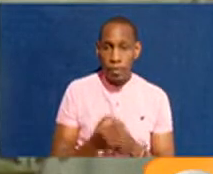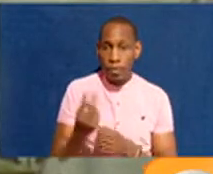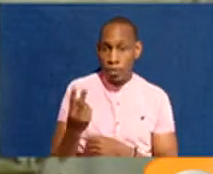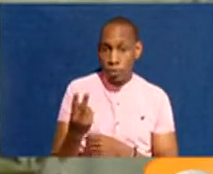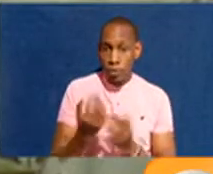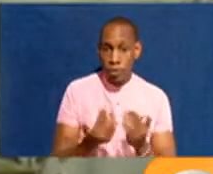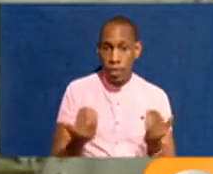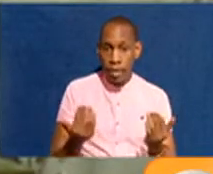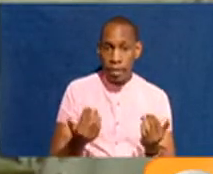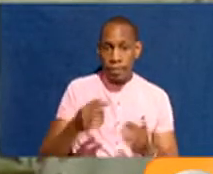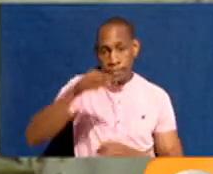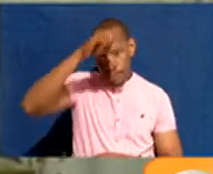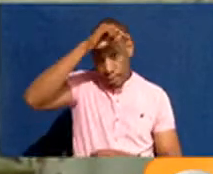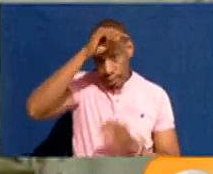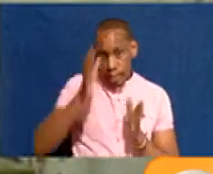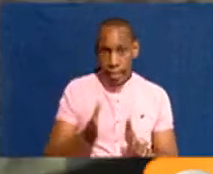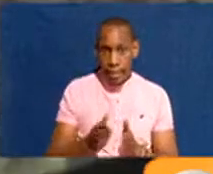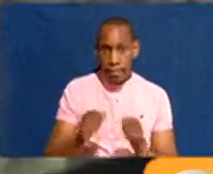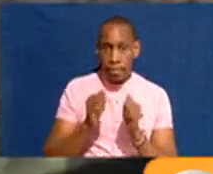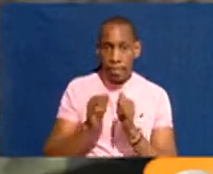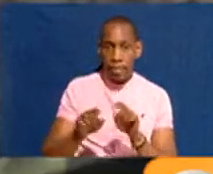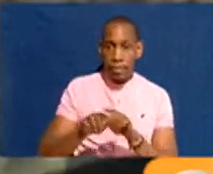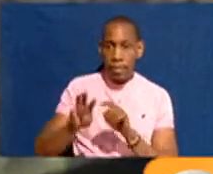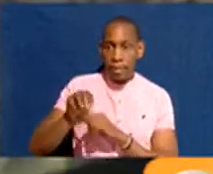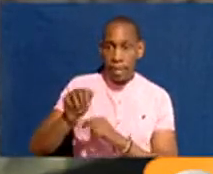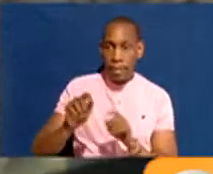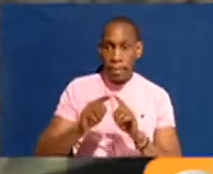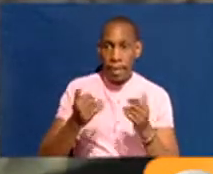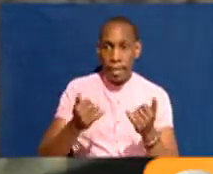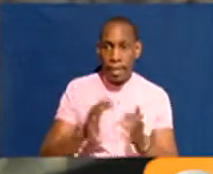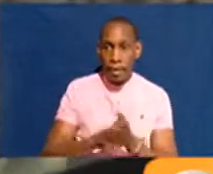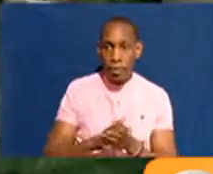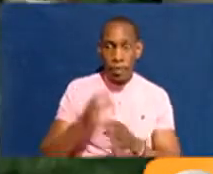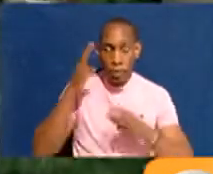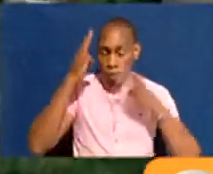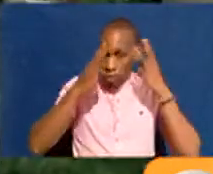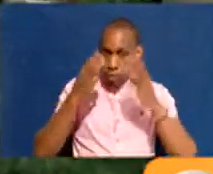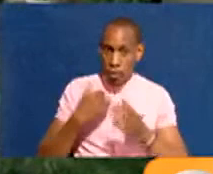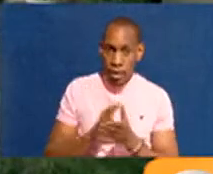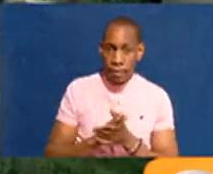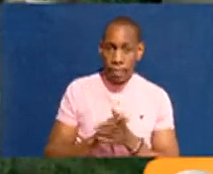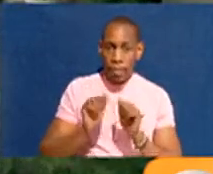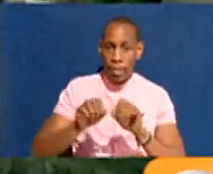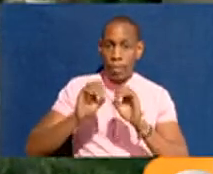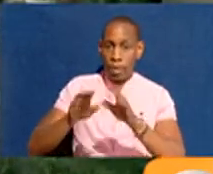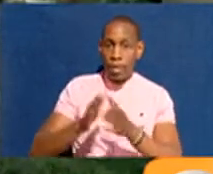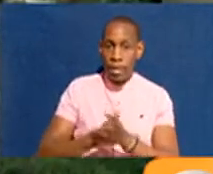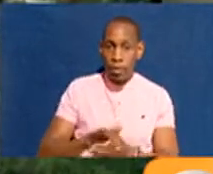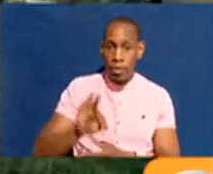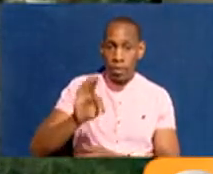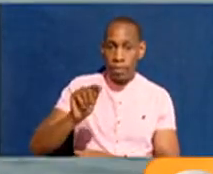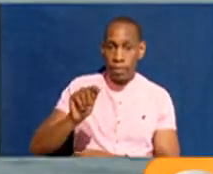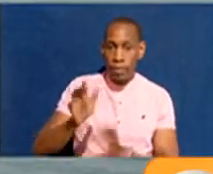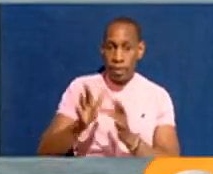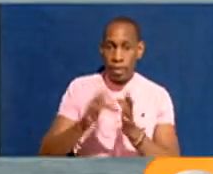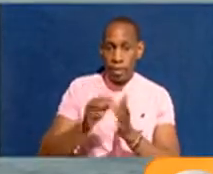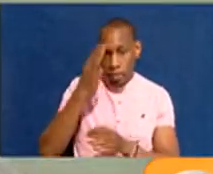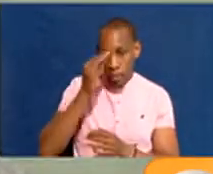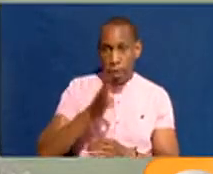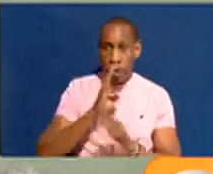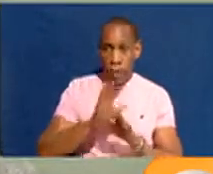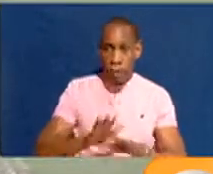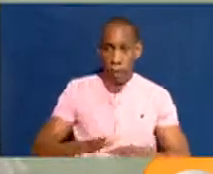Wawili wana shahada mpaka masters. But Hassan is now worried about losing the fort to the rising sea